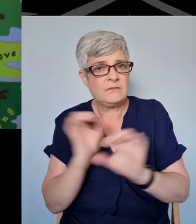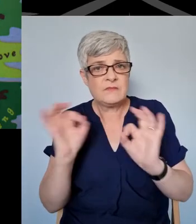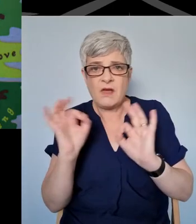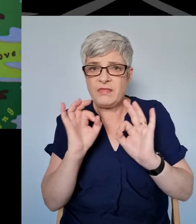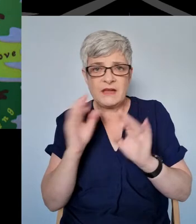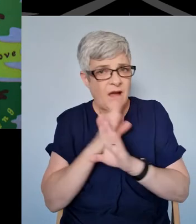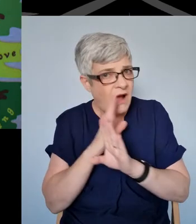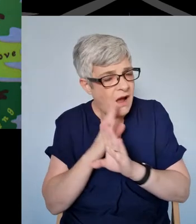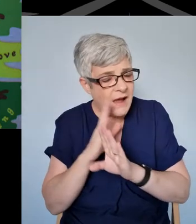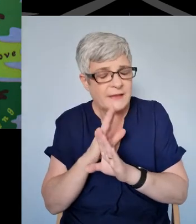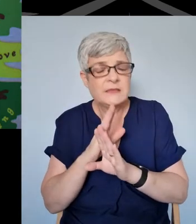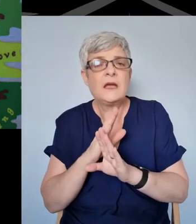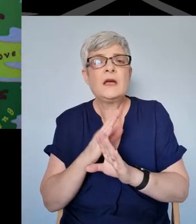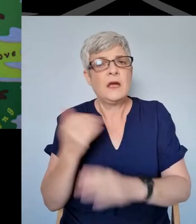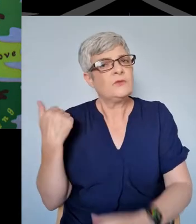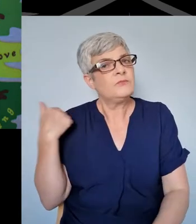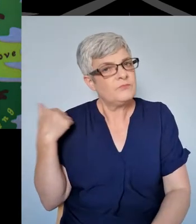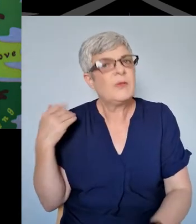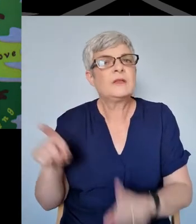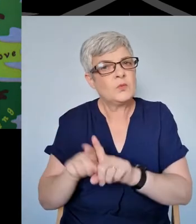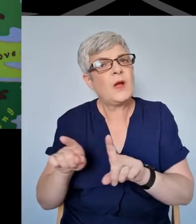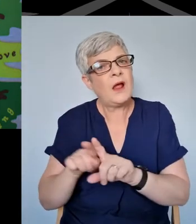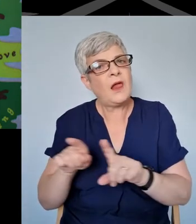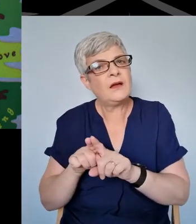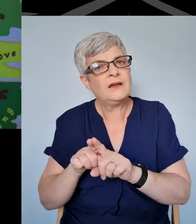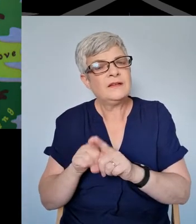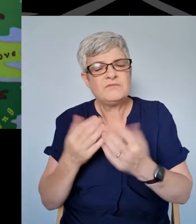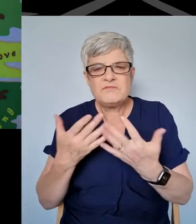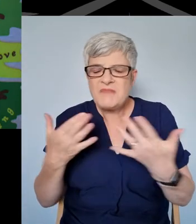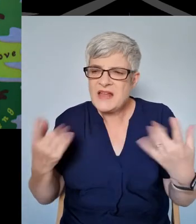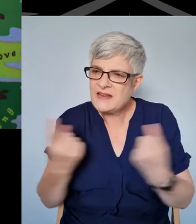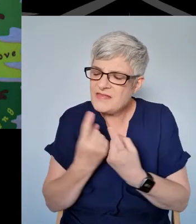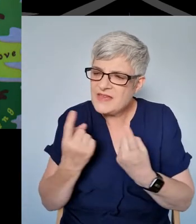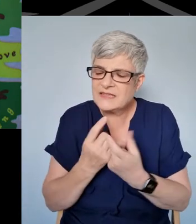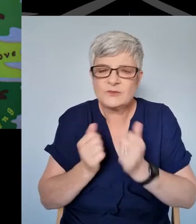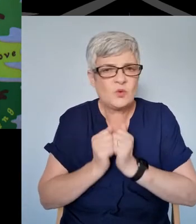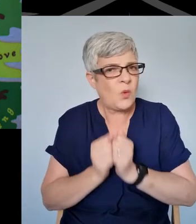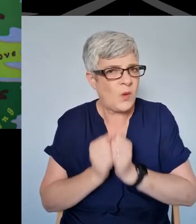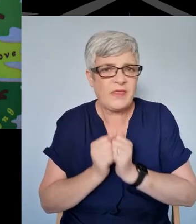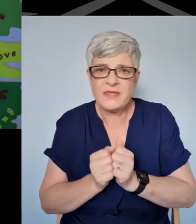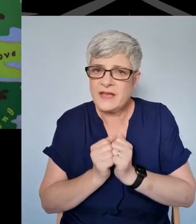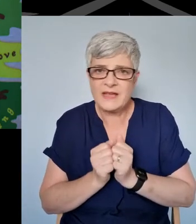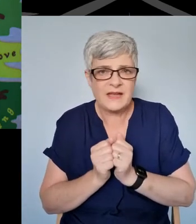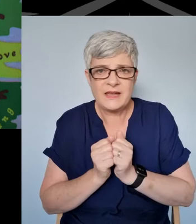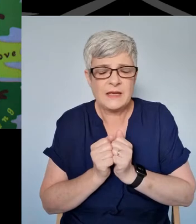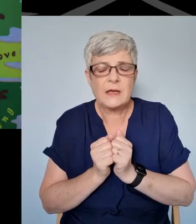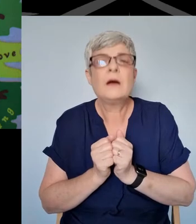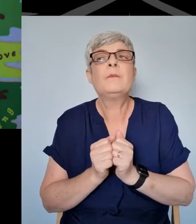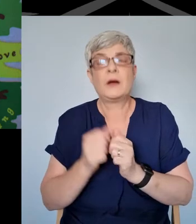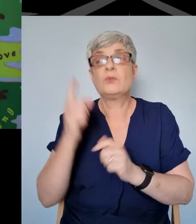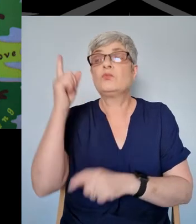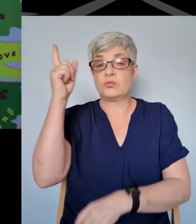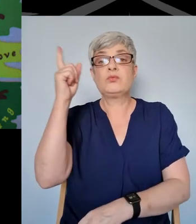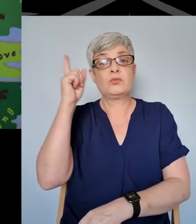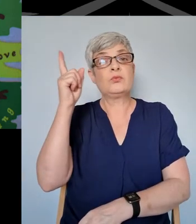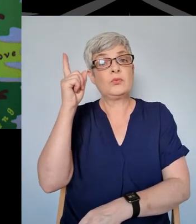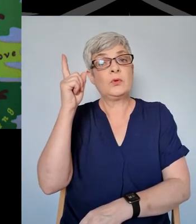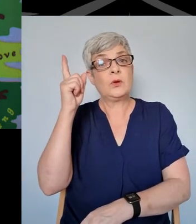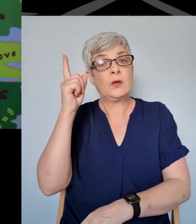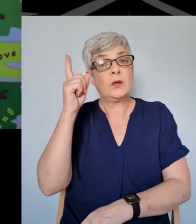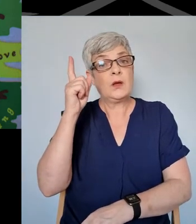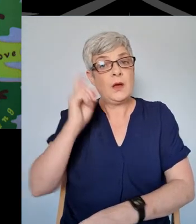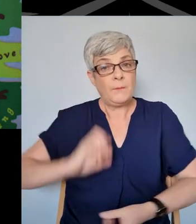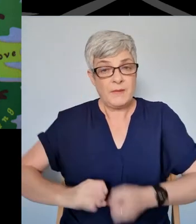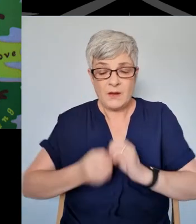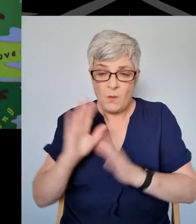And remind us, too, that though there is much there in us that is unworthy, you're the God who makes all things new,